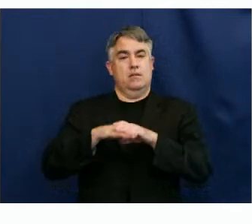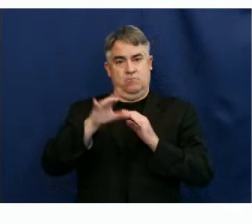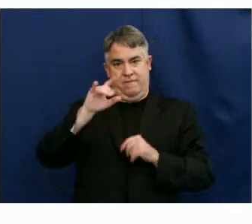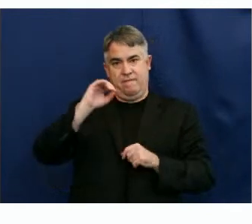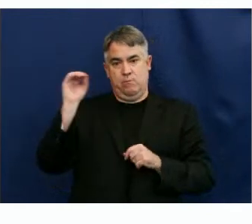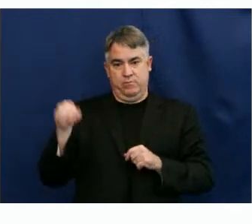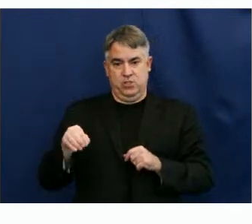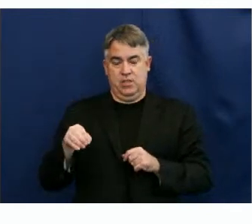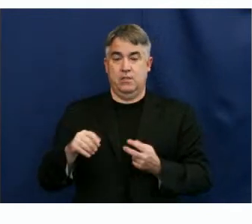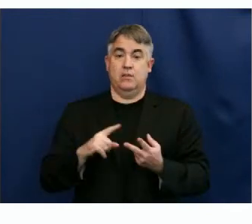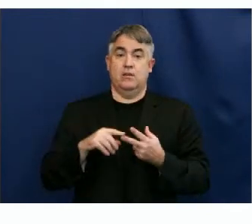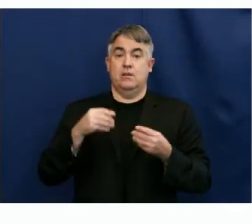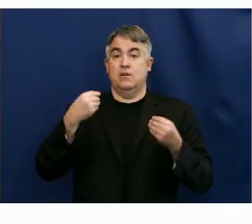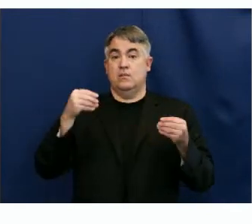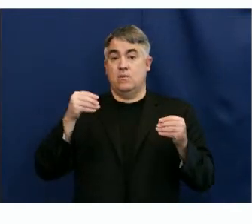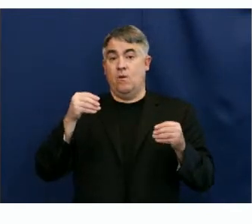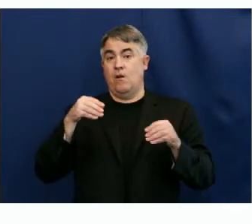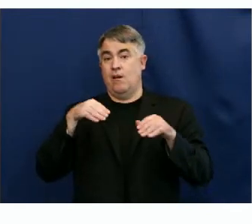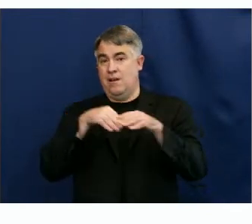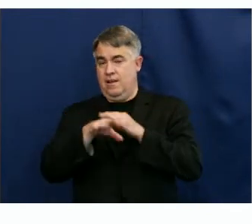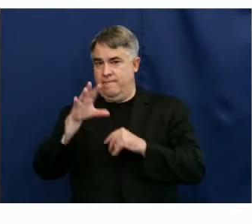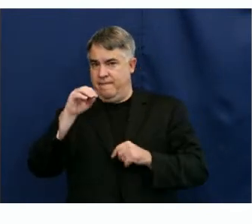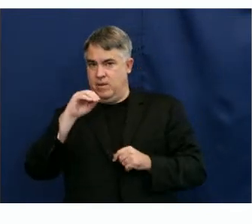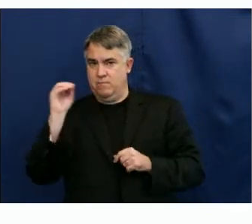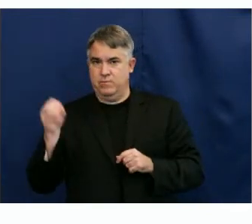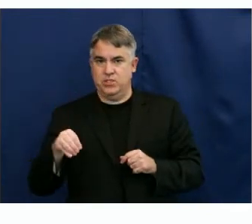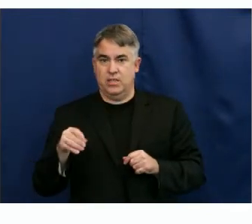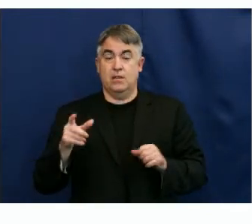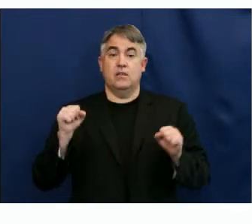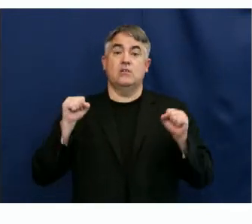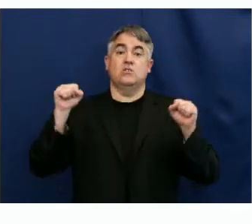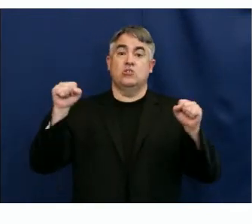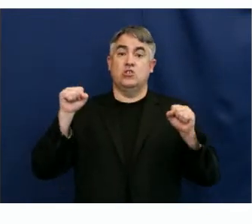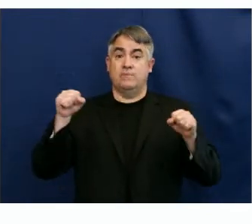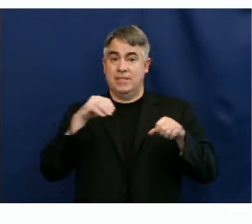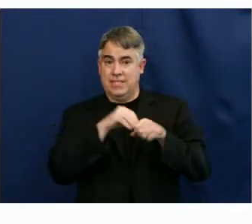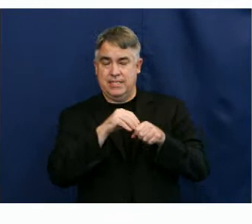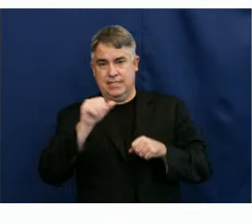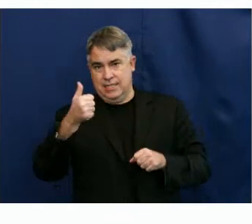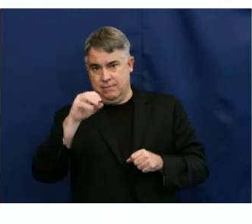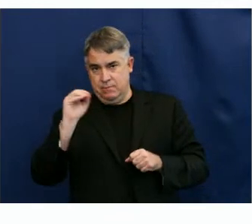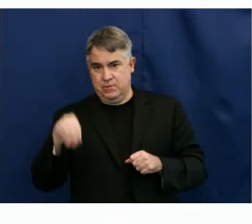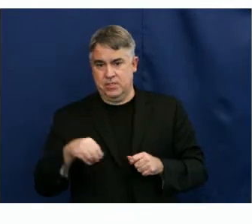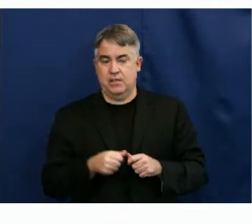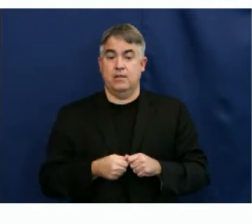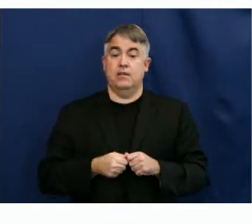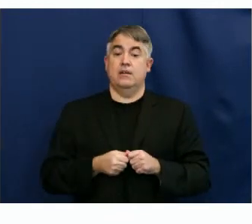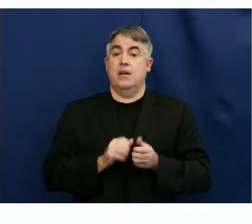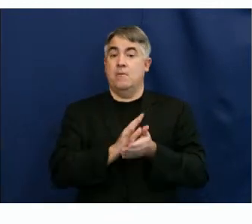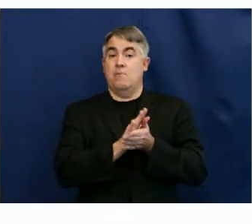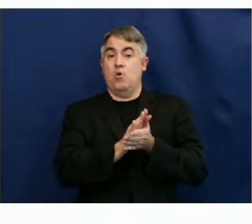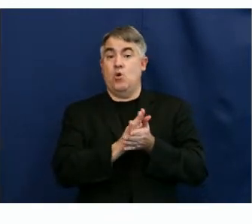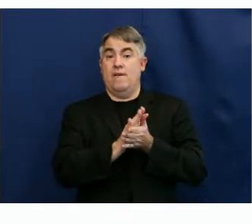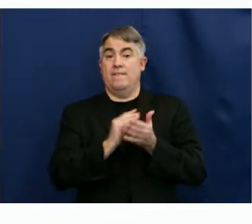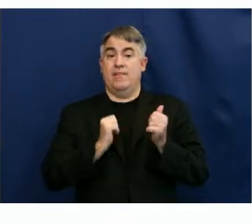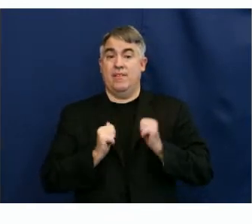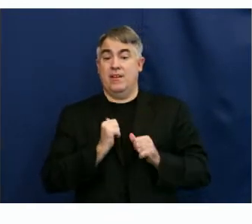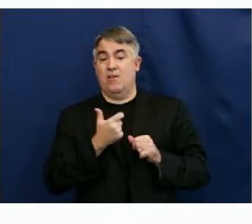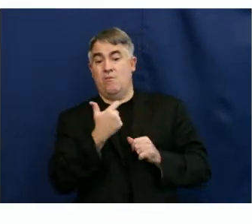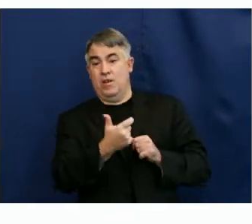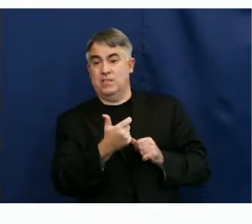could restore indoor service at 10% capacity, and movie theaters could restore indoor capacity at 25 or 100